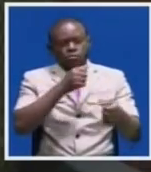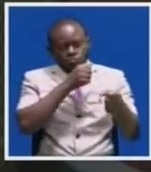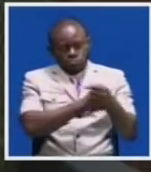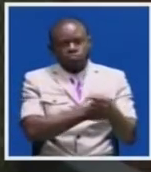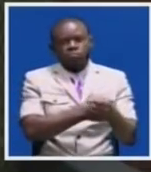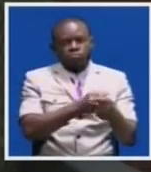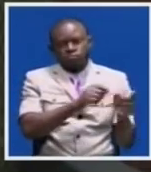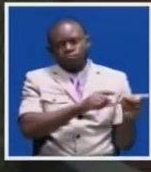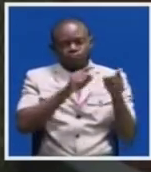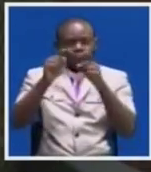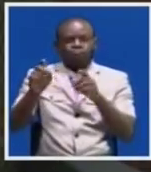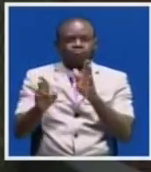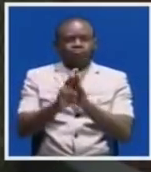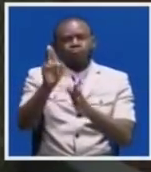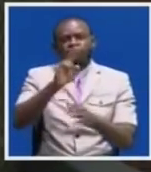Tunisia.